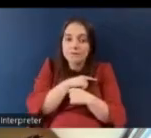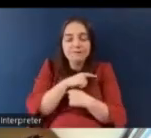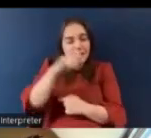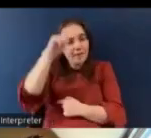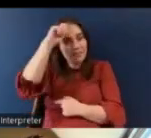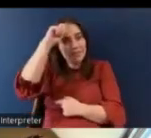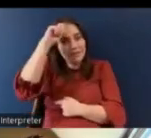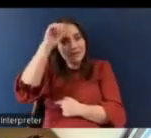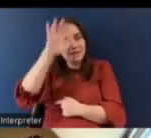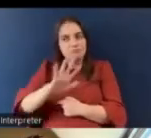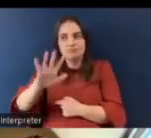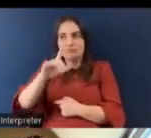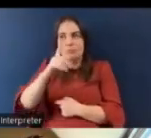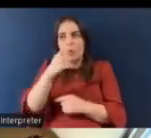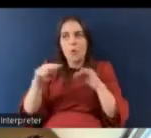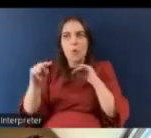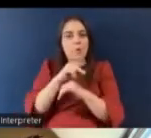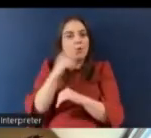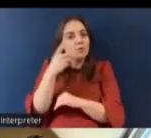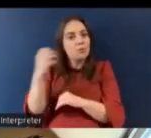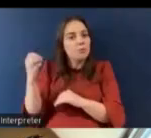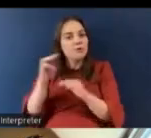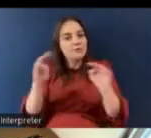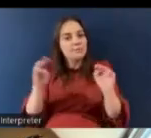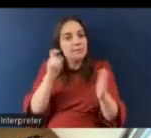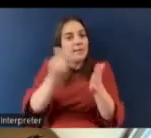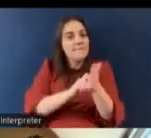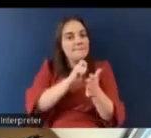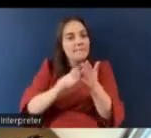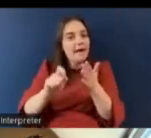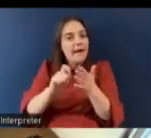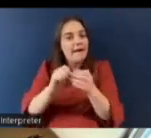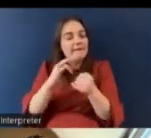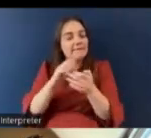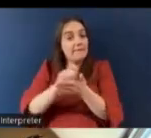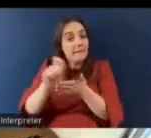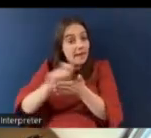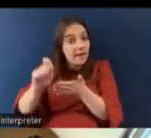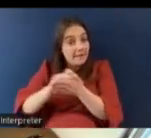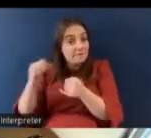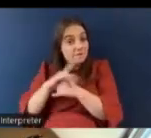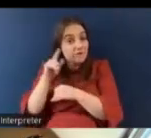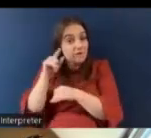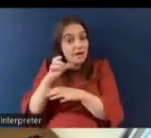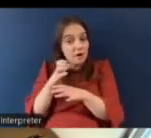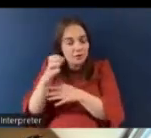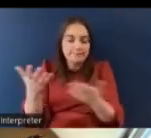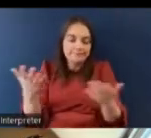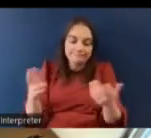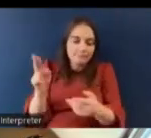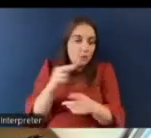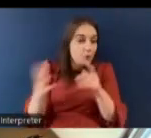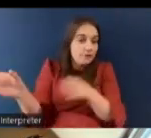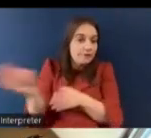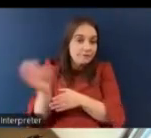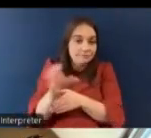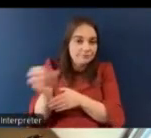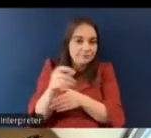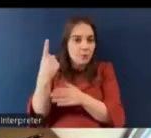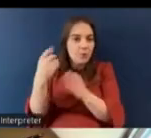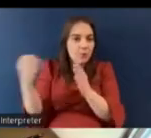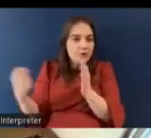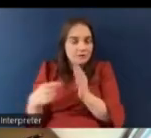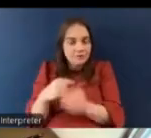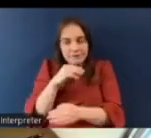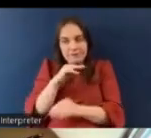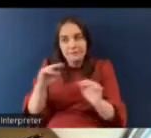over 100 people applied to do that course. And obviously we couldn't take everyone, but